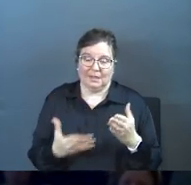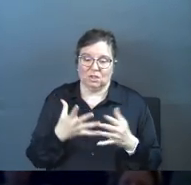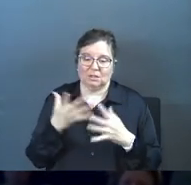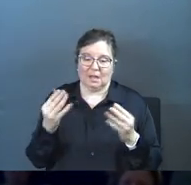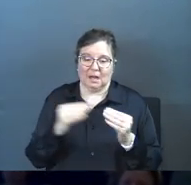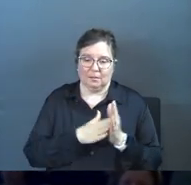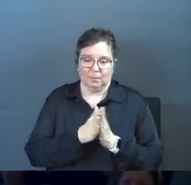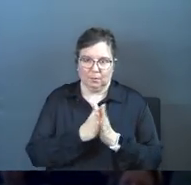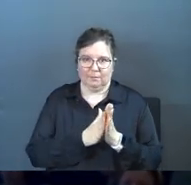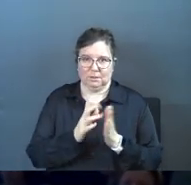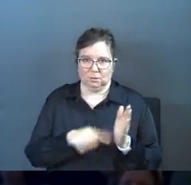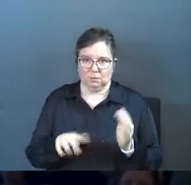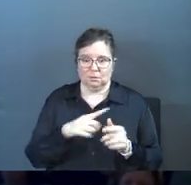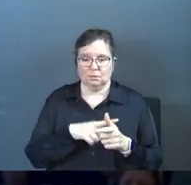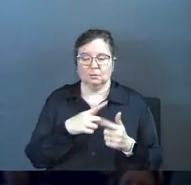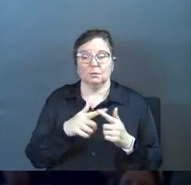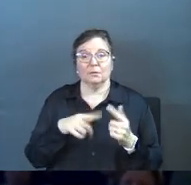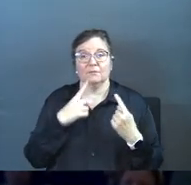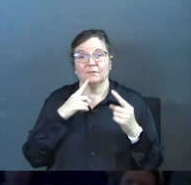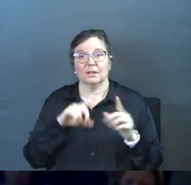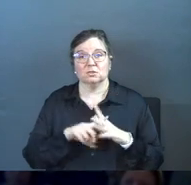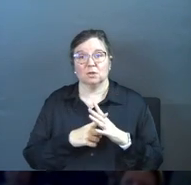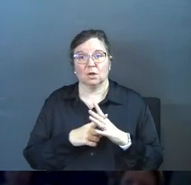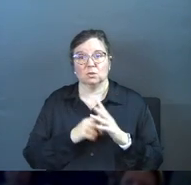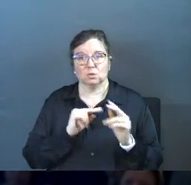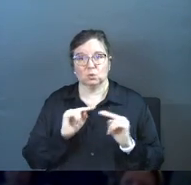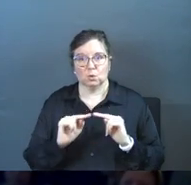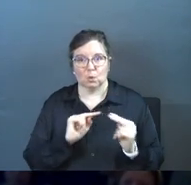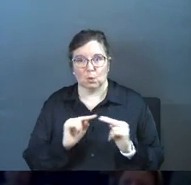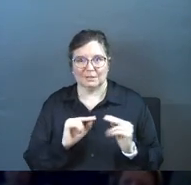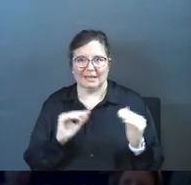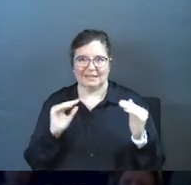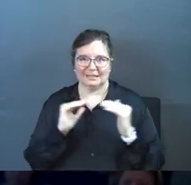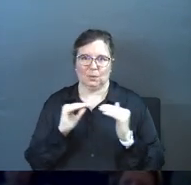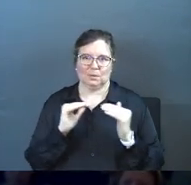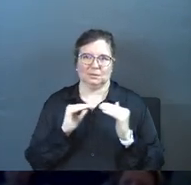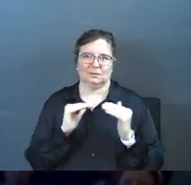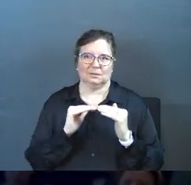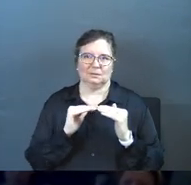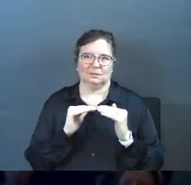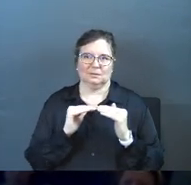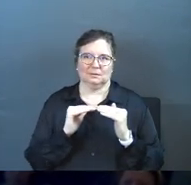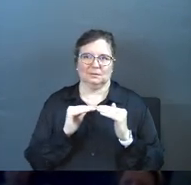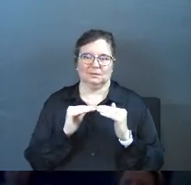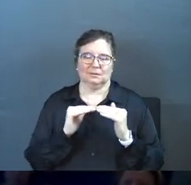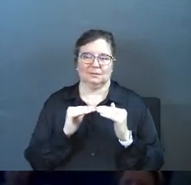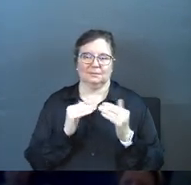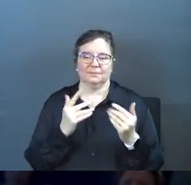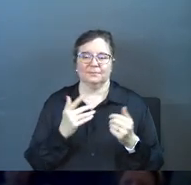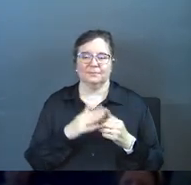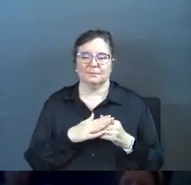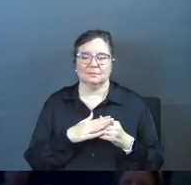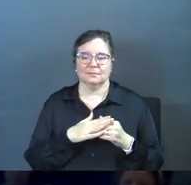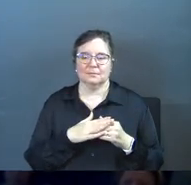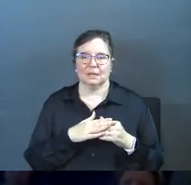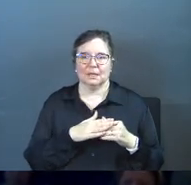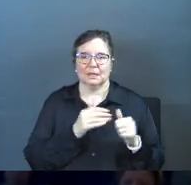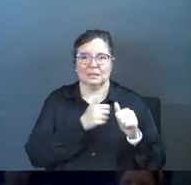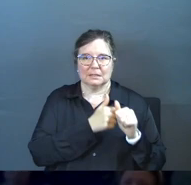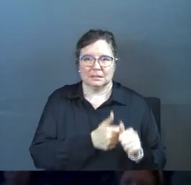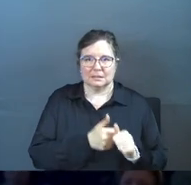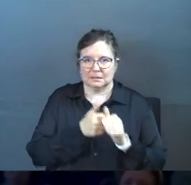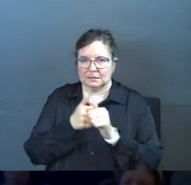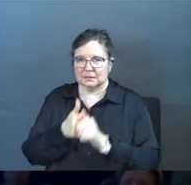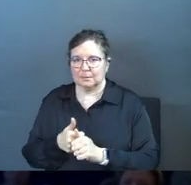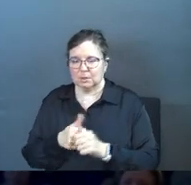there's a lot motivating you, then you can finally start to negotiate as equals. Again, submit to each